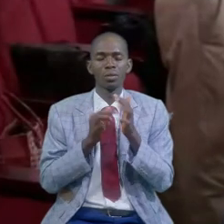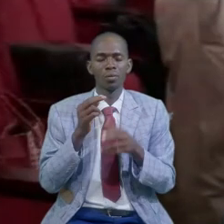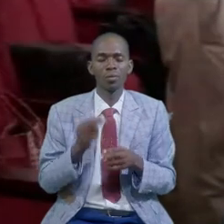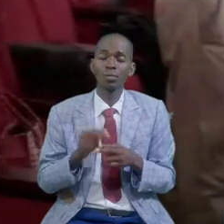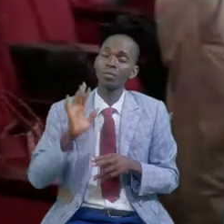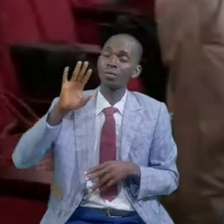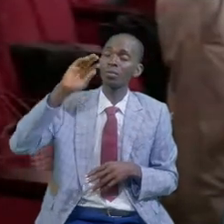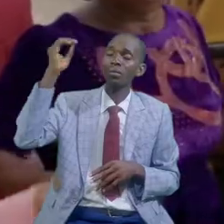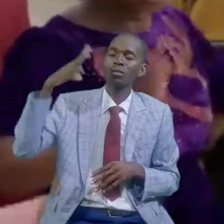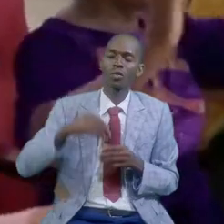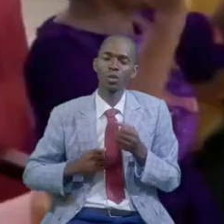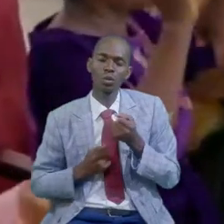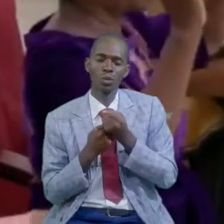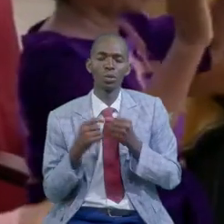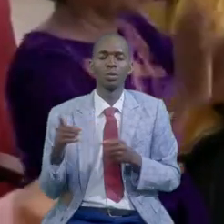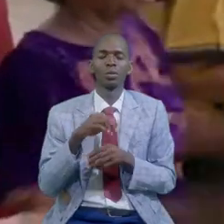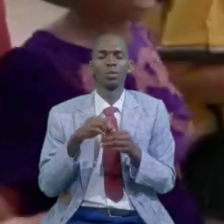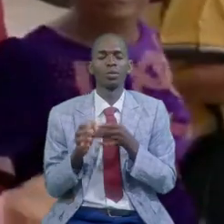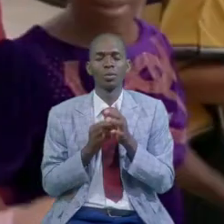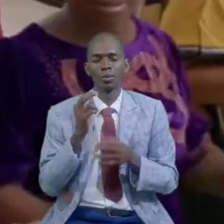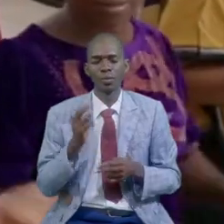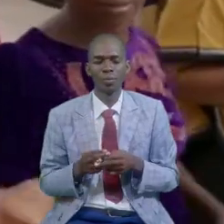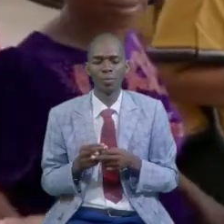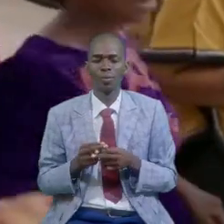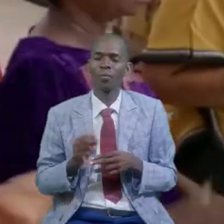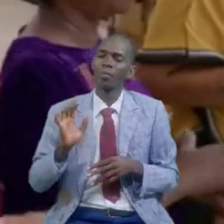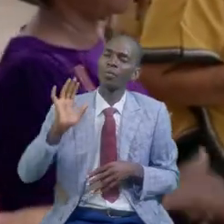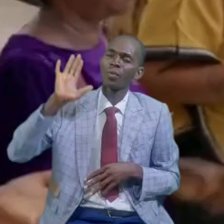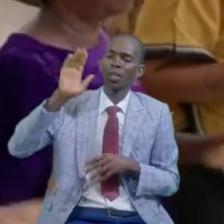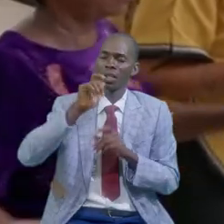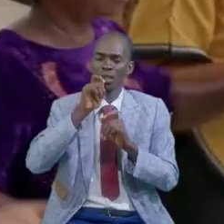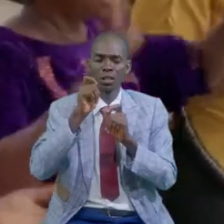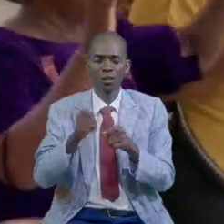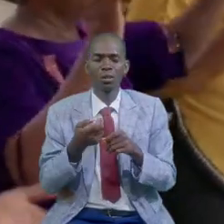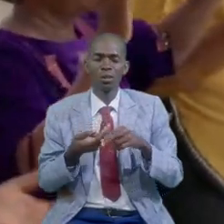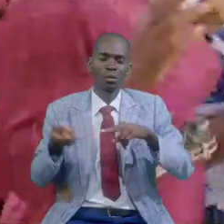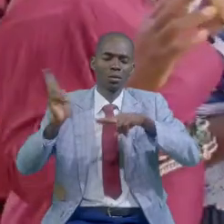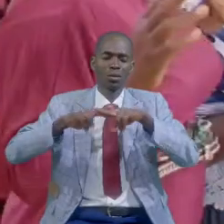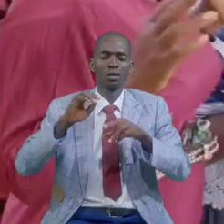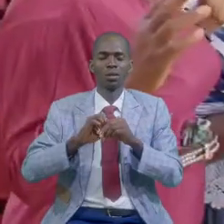grace support you. His gift multiply in your life.